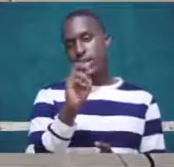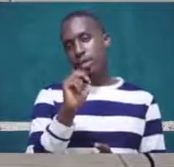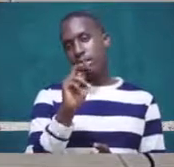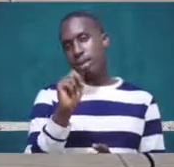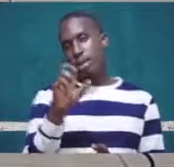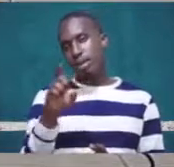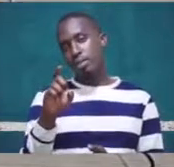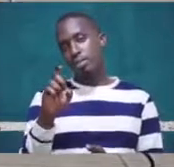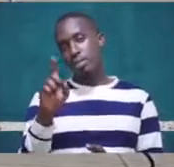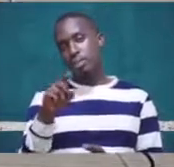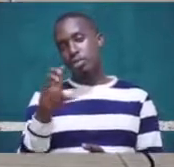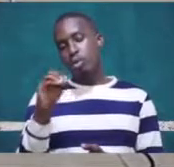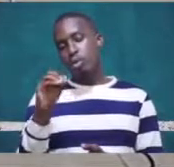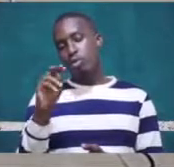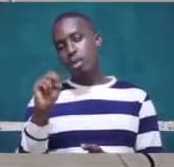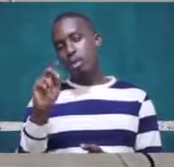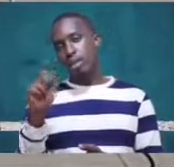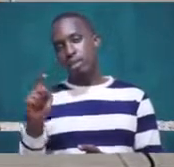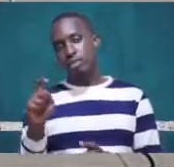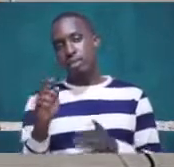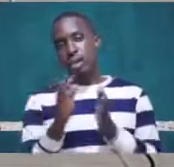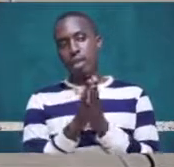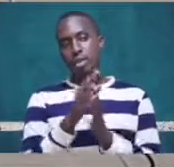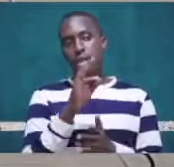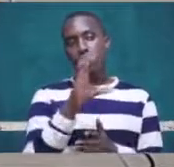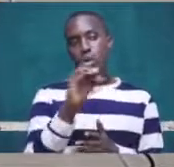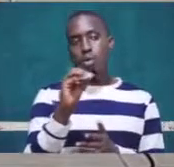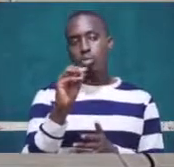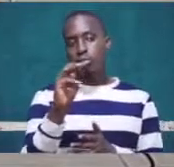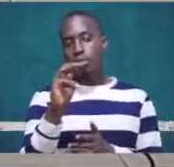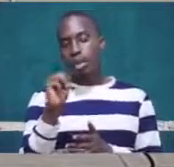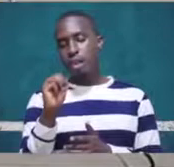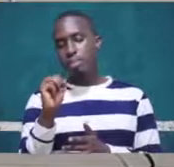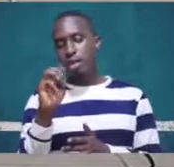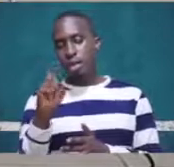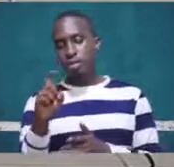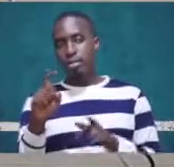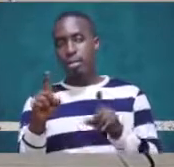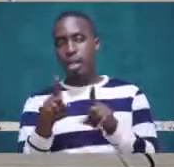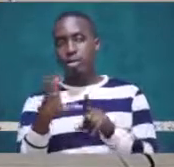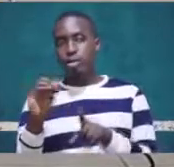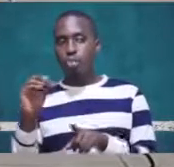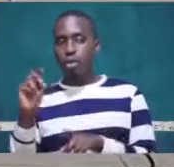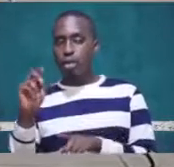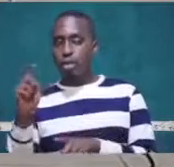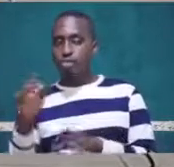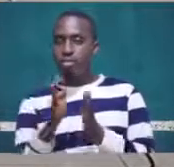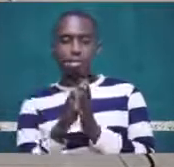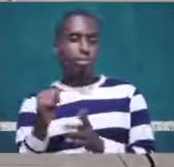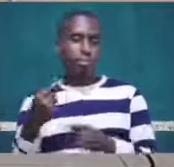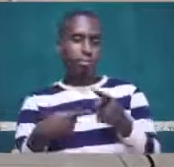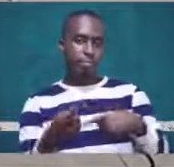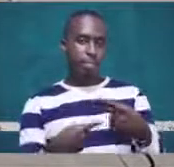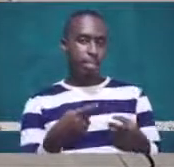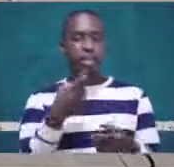nx, cosine mx and times cosine nx, and so on. What you may know,